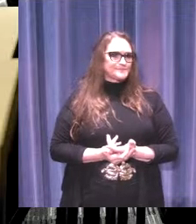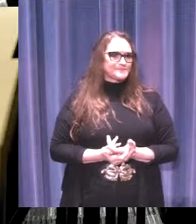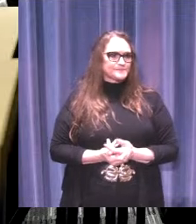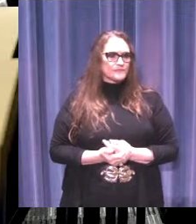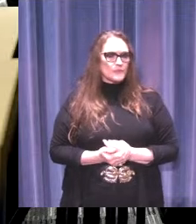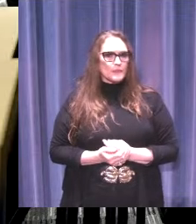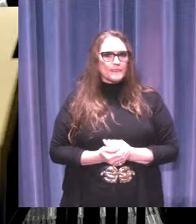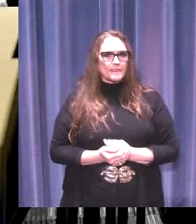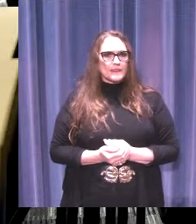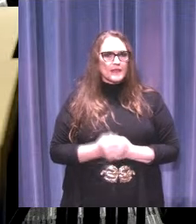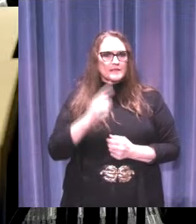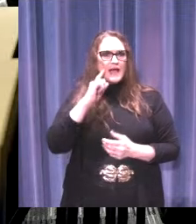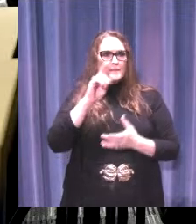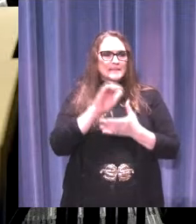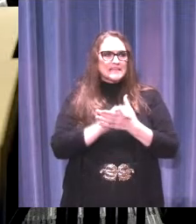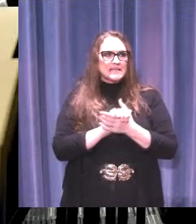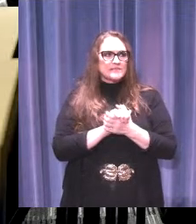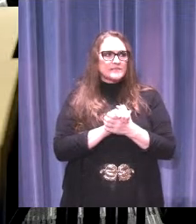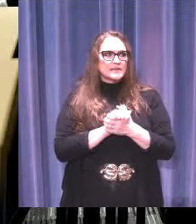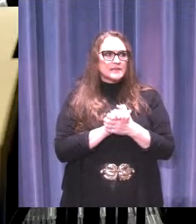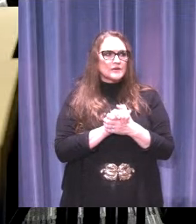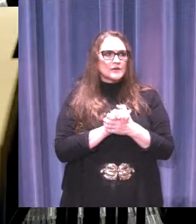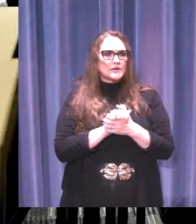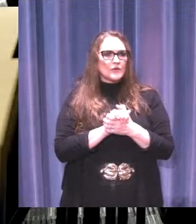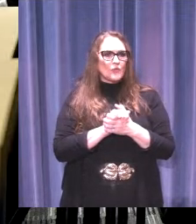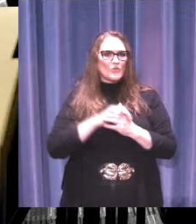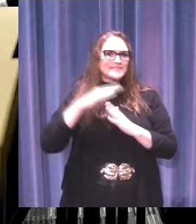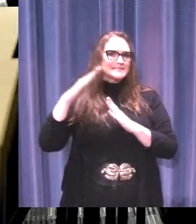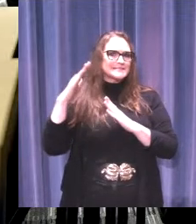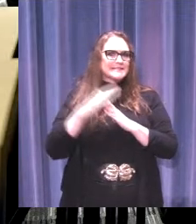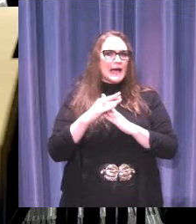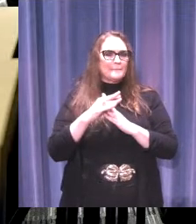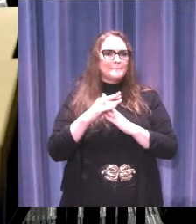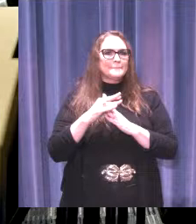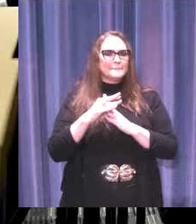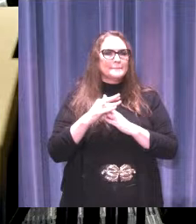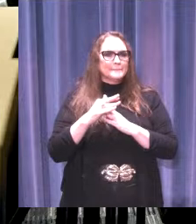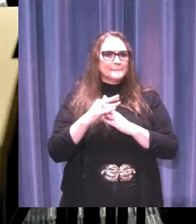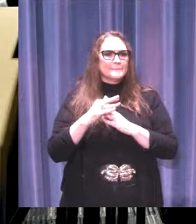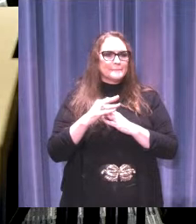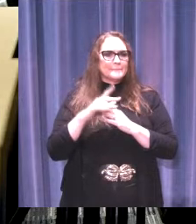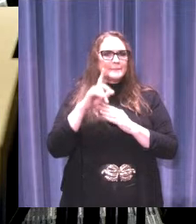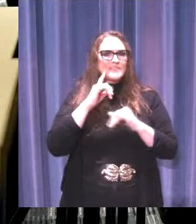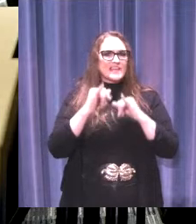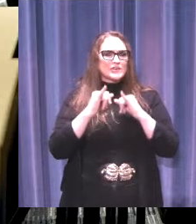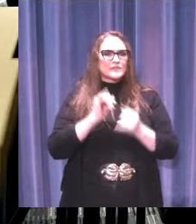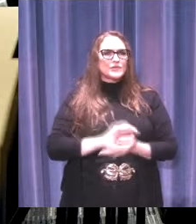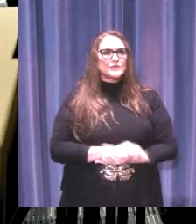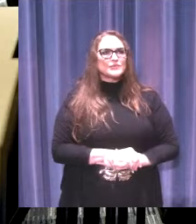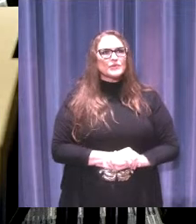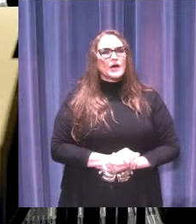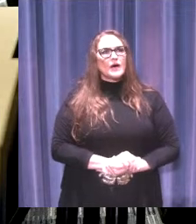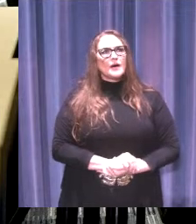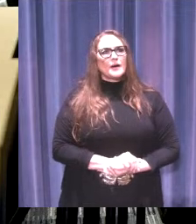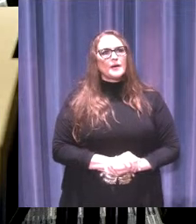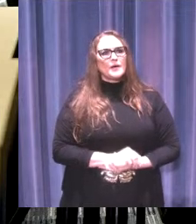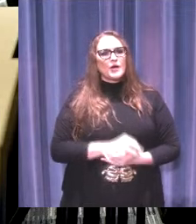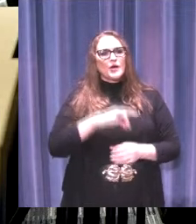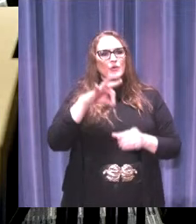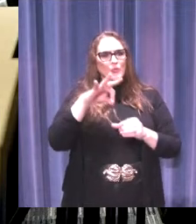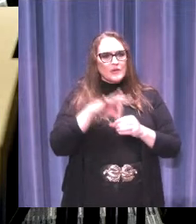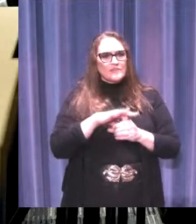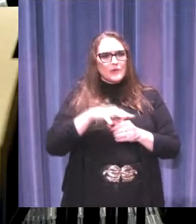that I believe were the top in the interviews. We voted